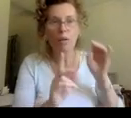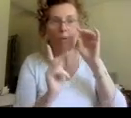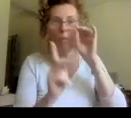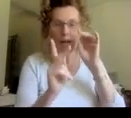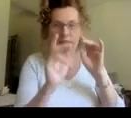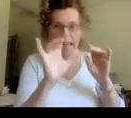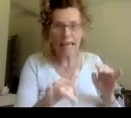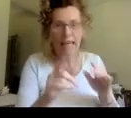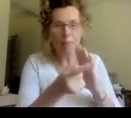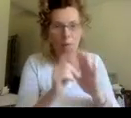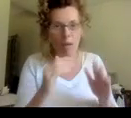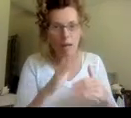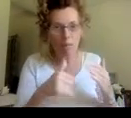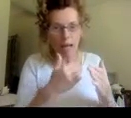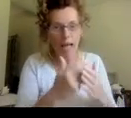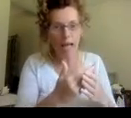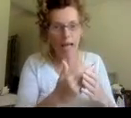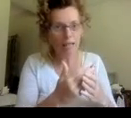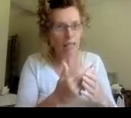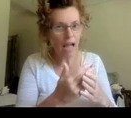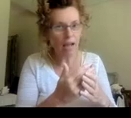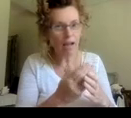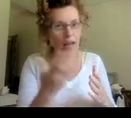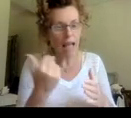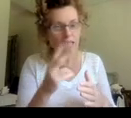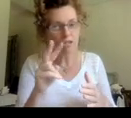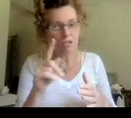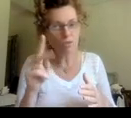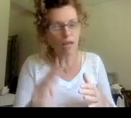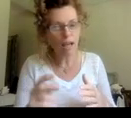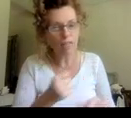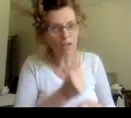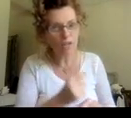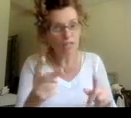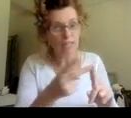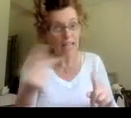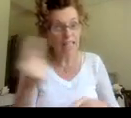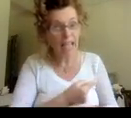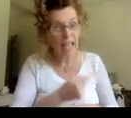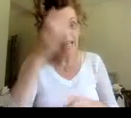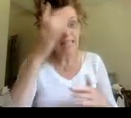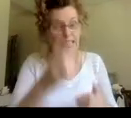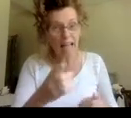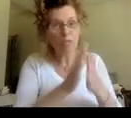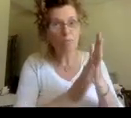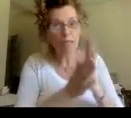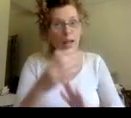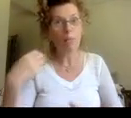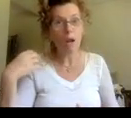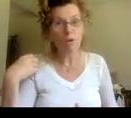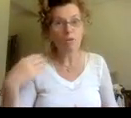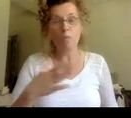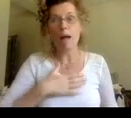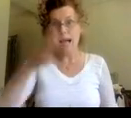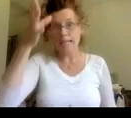moments in my entire last 2.5 years. Because the second day that I decided to become a coach, my dad was